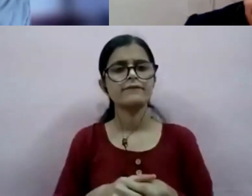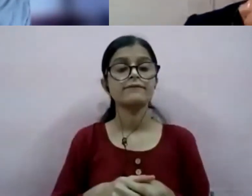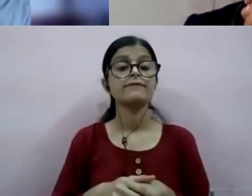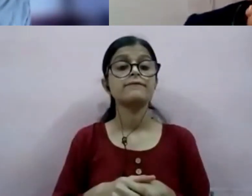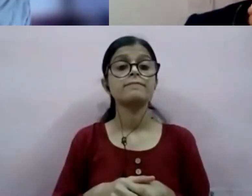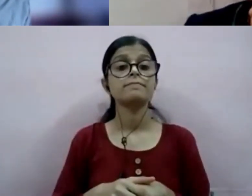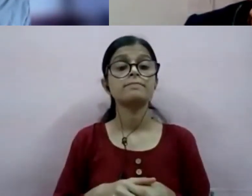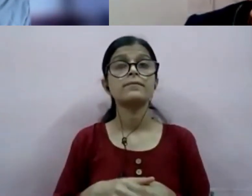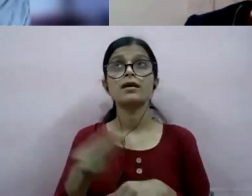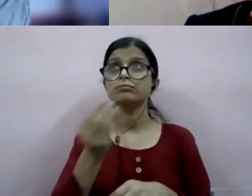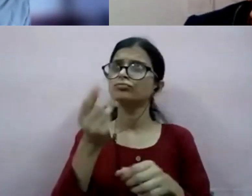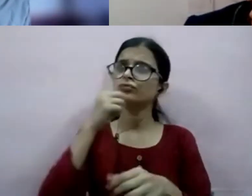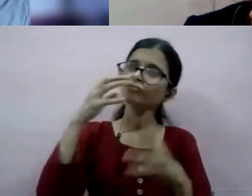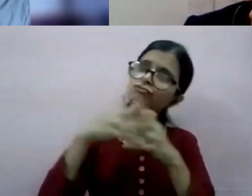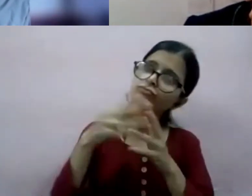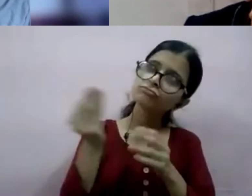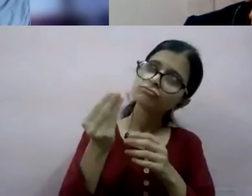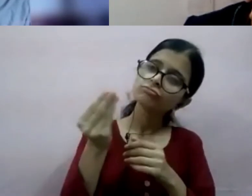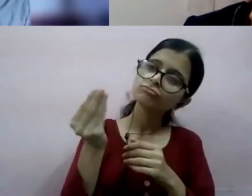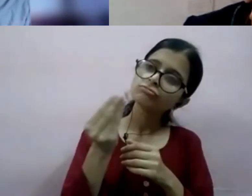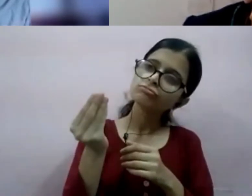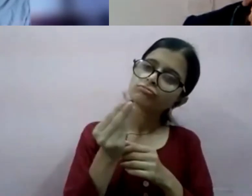the women had been